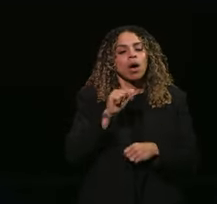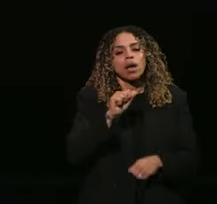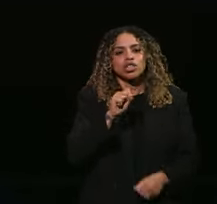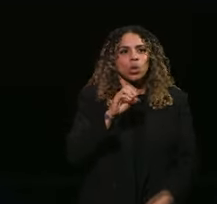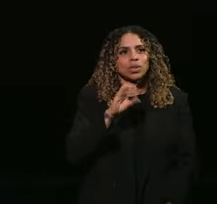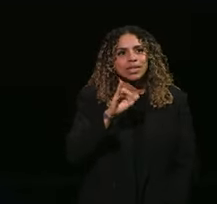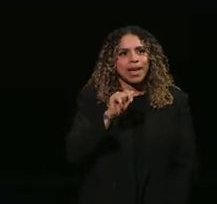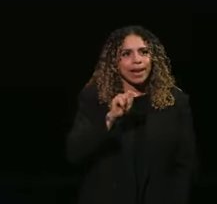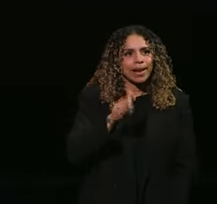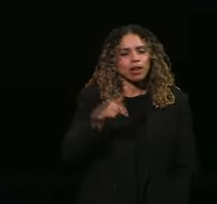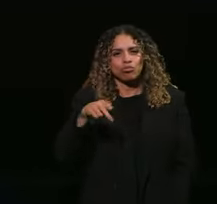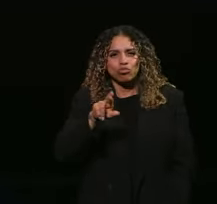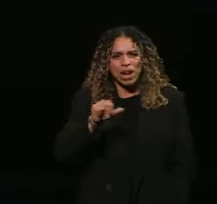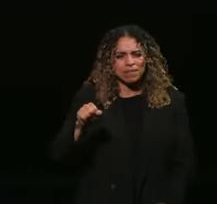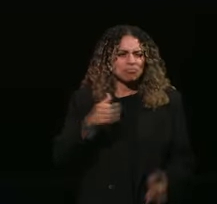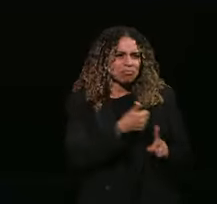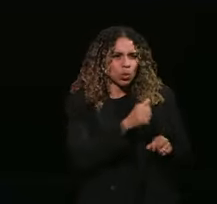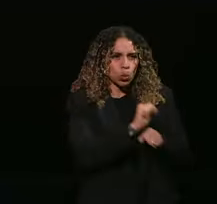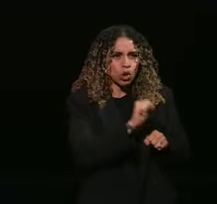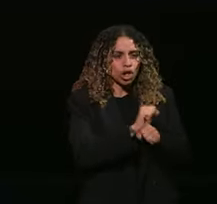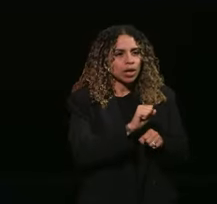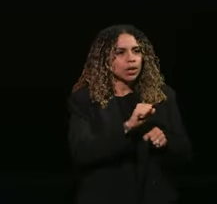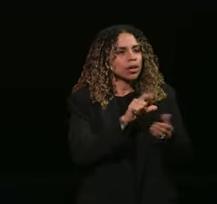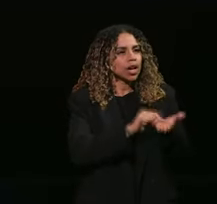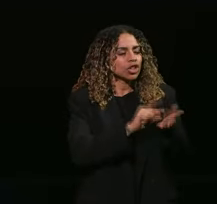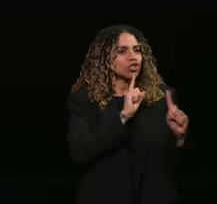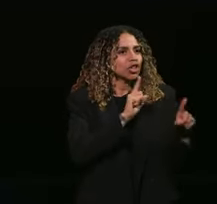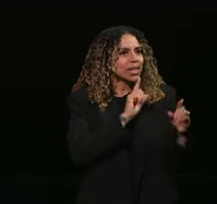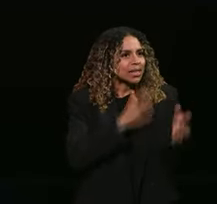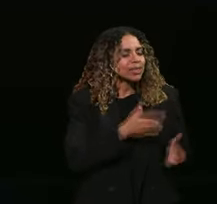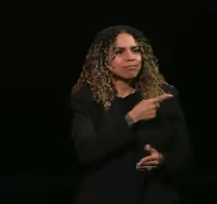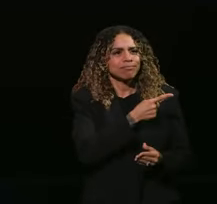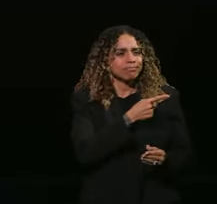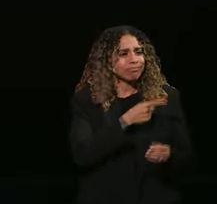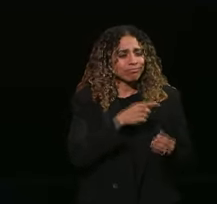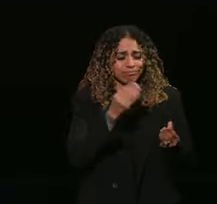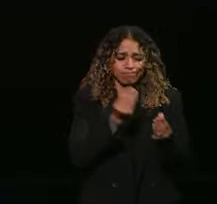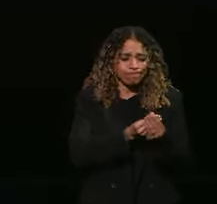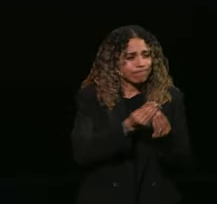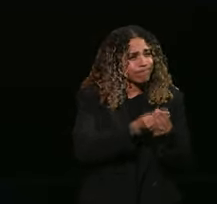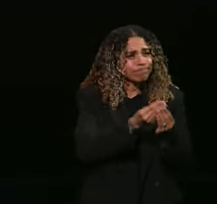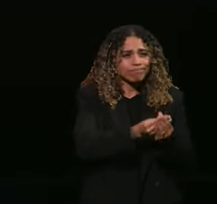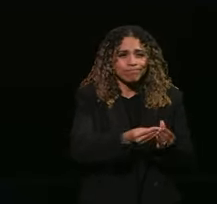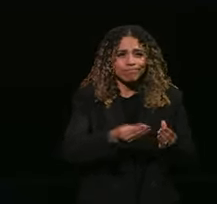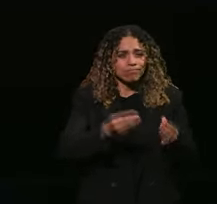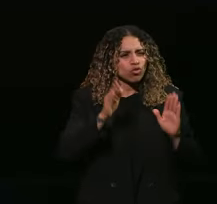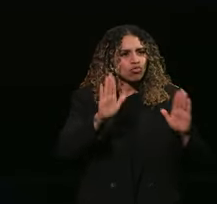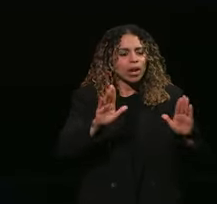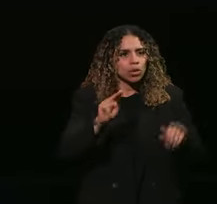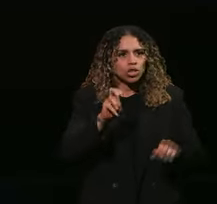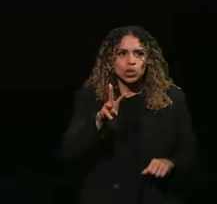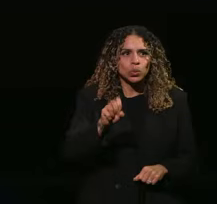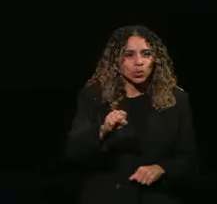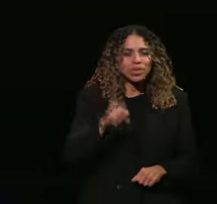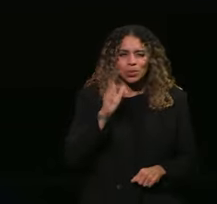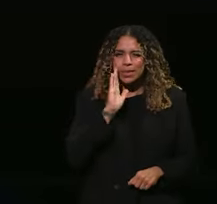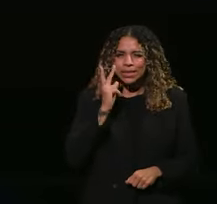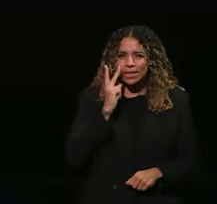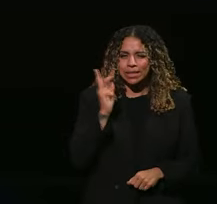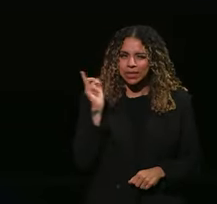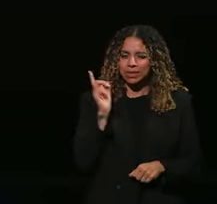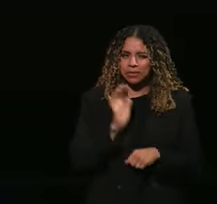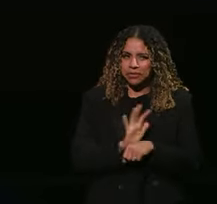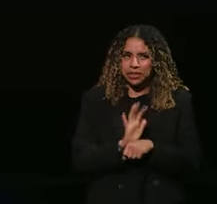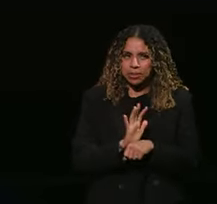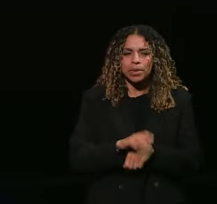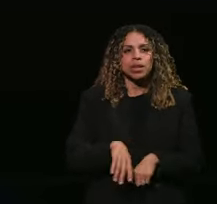was filing these incredible news dispatches regularly, as you see play out in the course of the film. And he